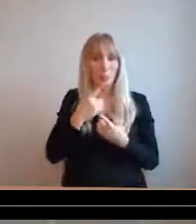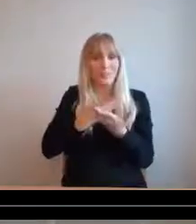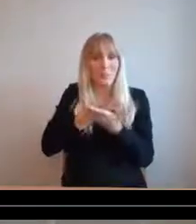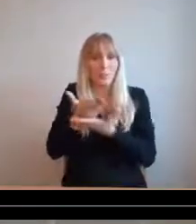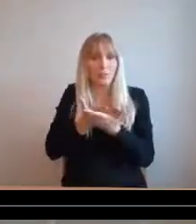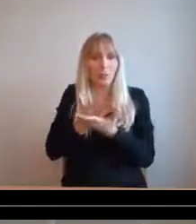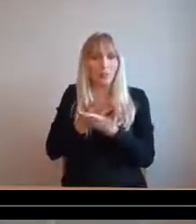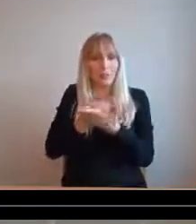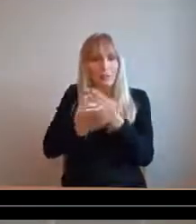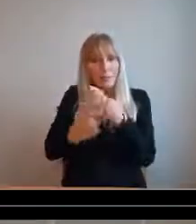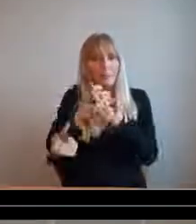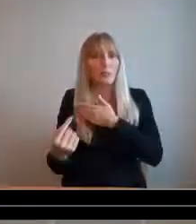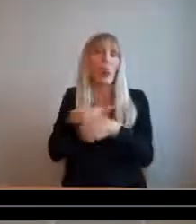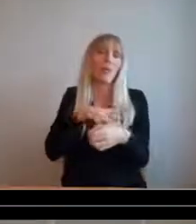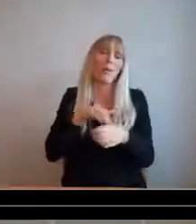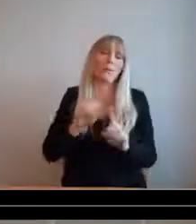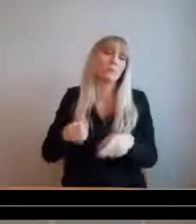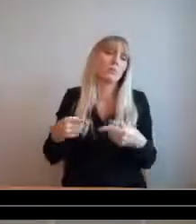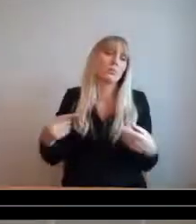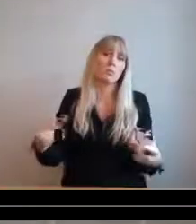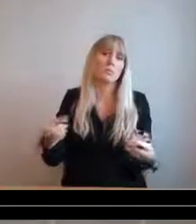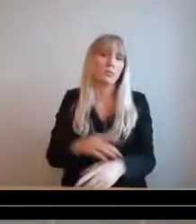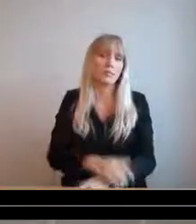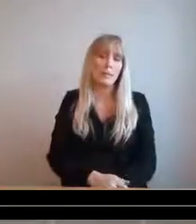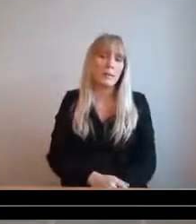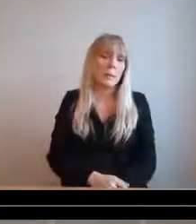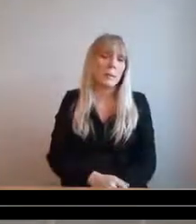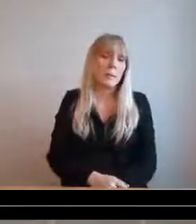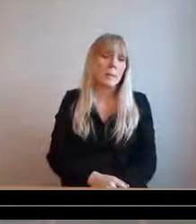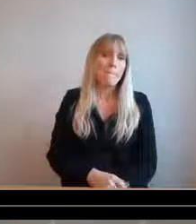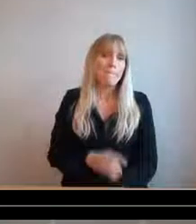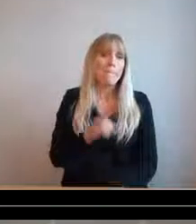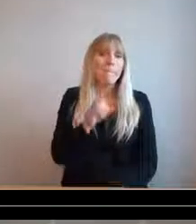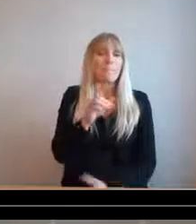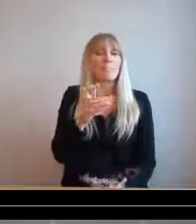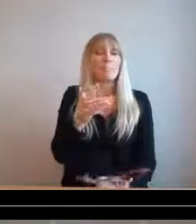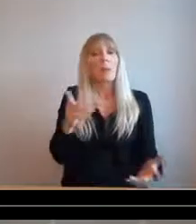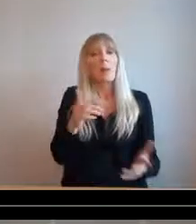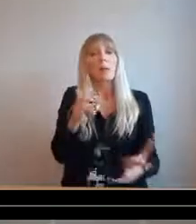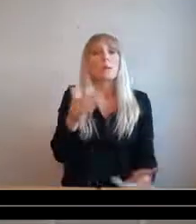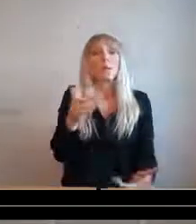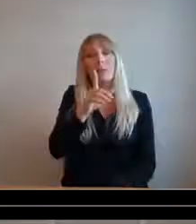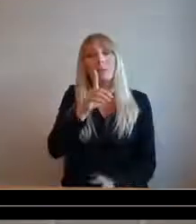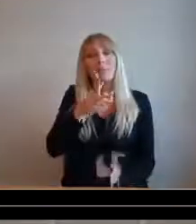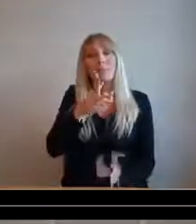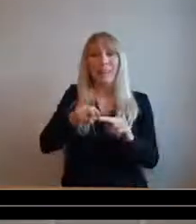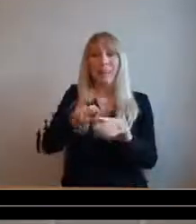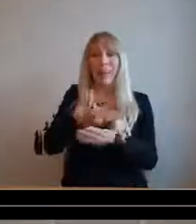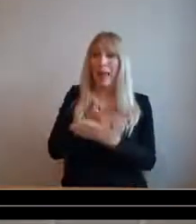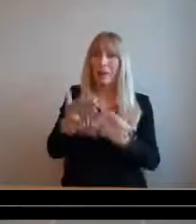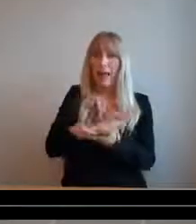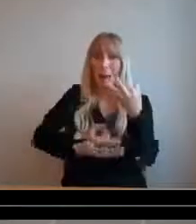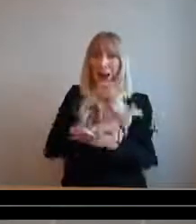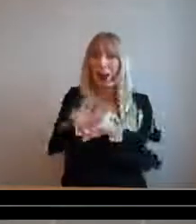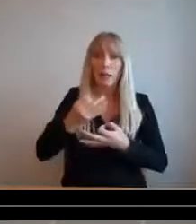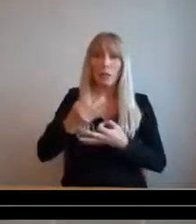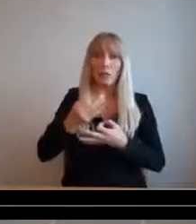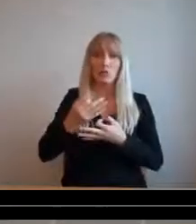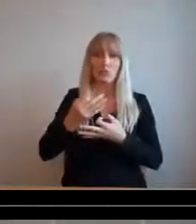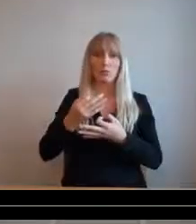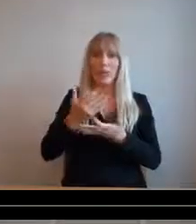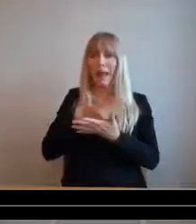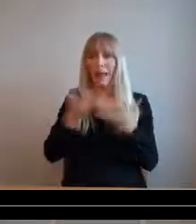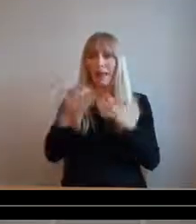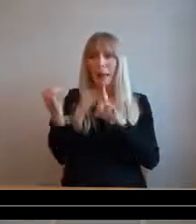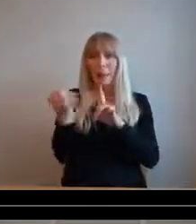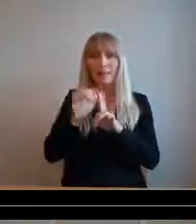individual cases in a webinar platform like this. But if you have got any questions about any impact